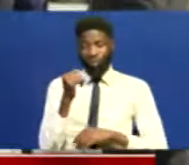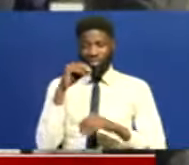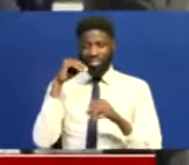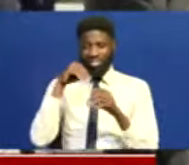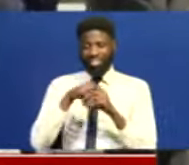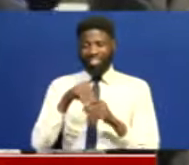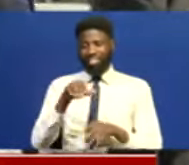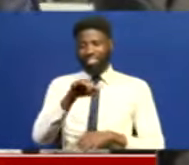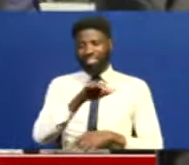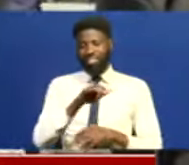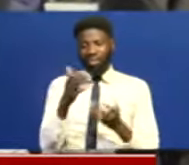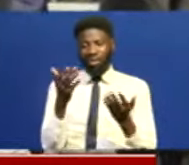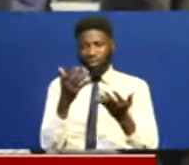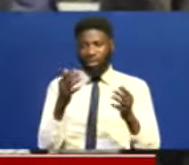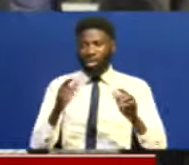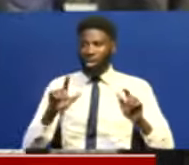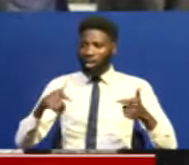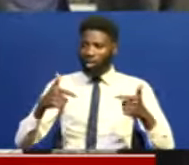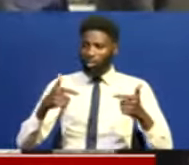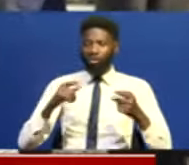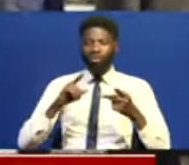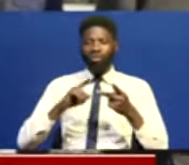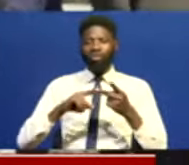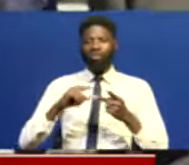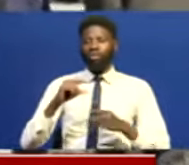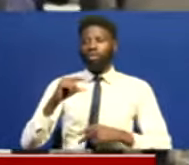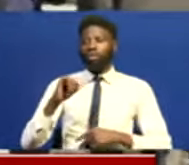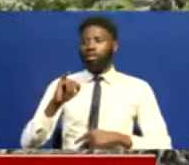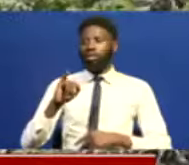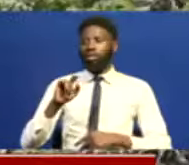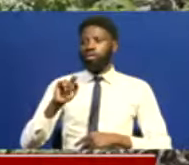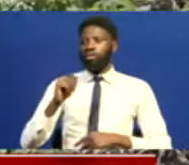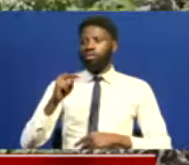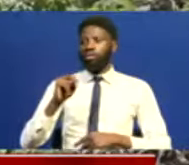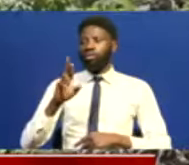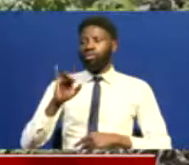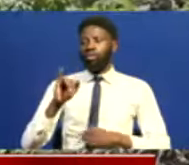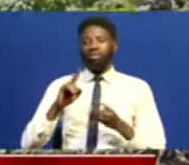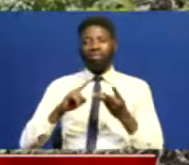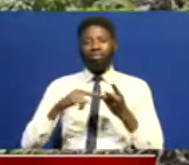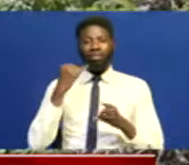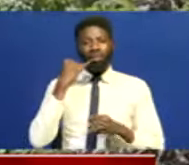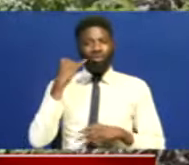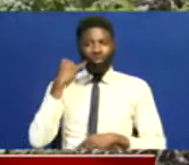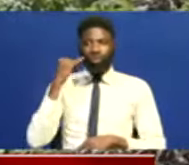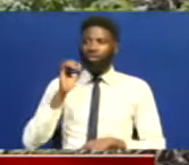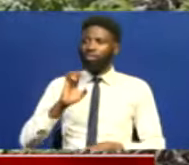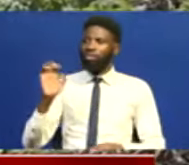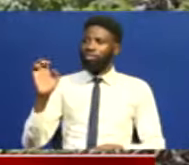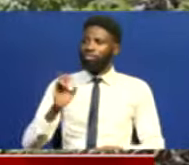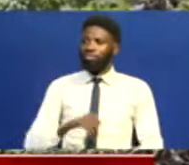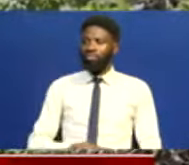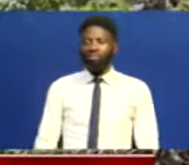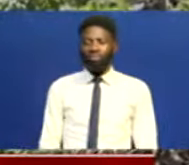reserve ya Rimuru, Githunguri na Nakuru East. Prasai Frederick, reporting for Prime Edition.